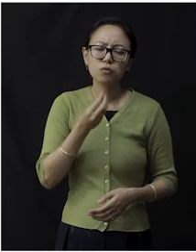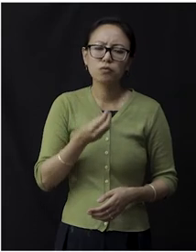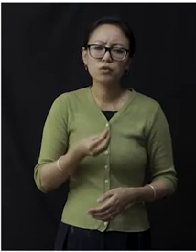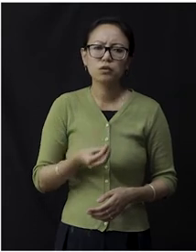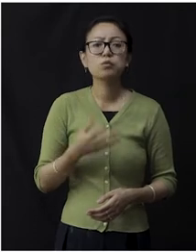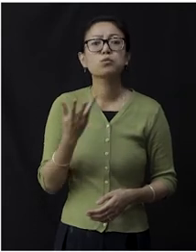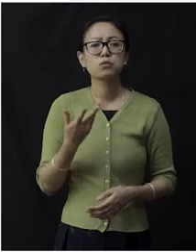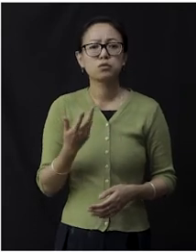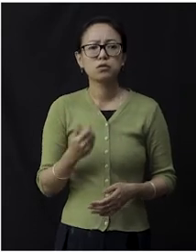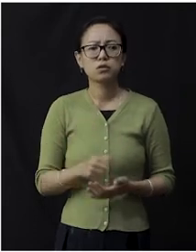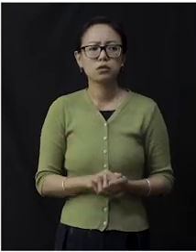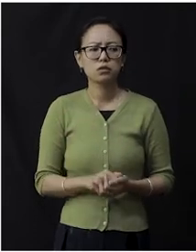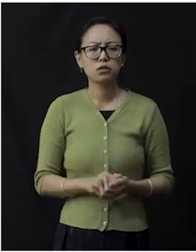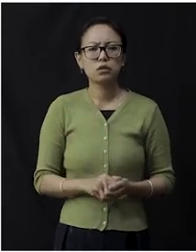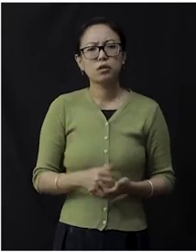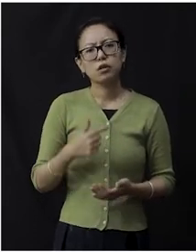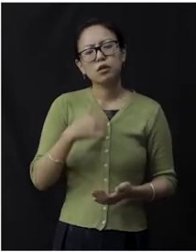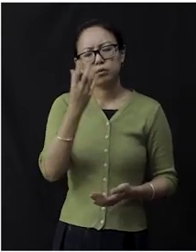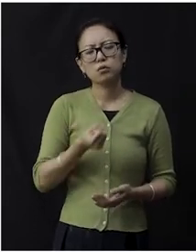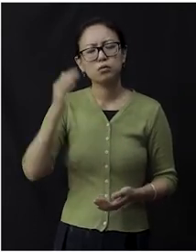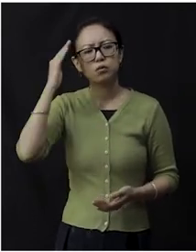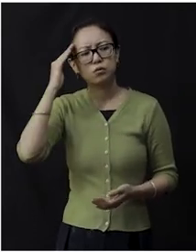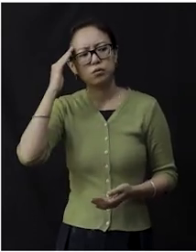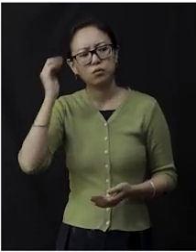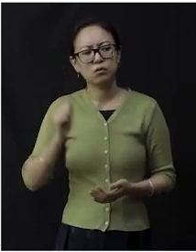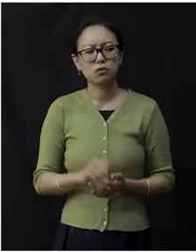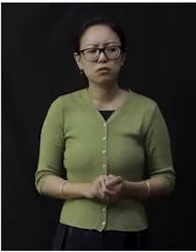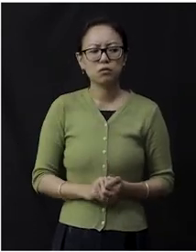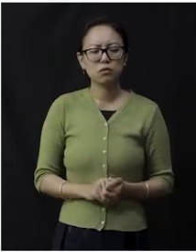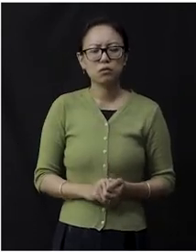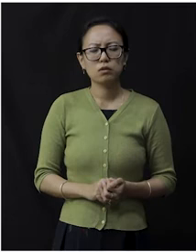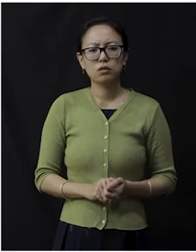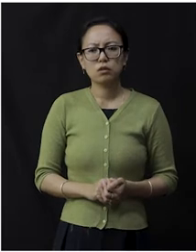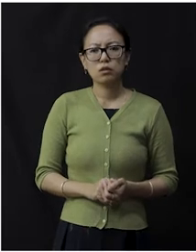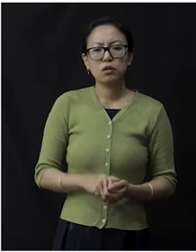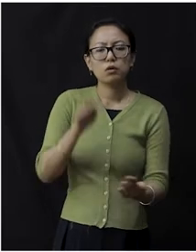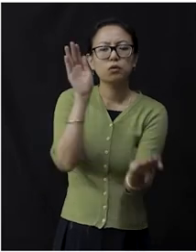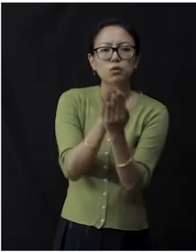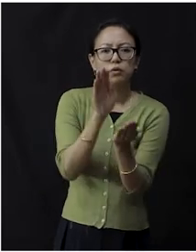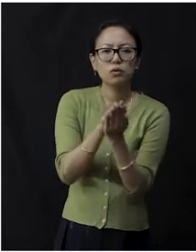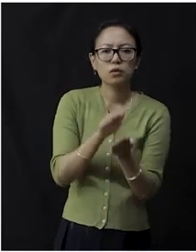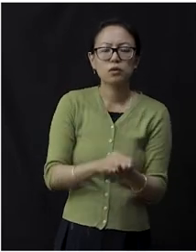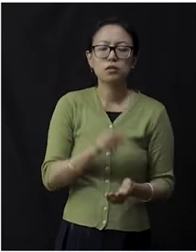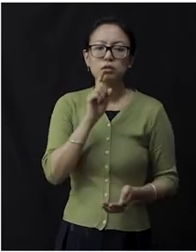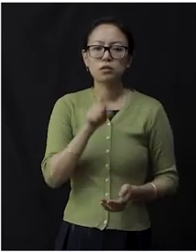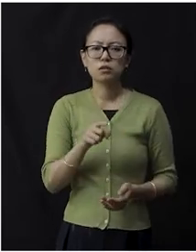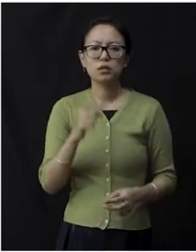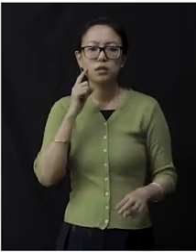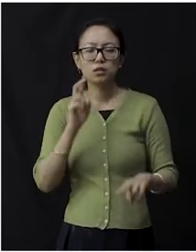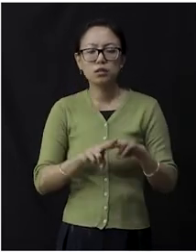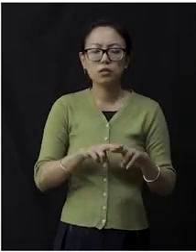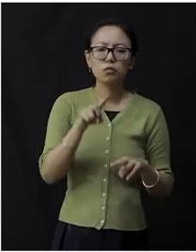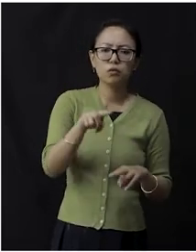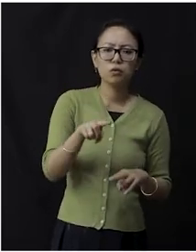intelligent, quite cunning. And what is it saying? It says that if you want to really know what do I